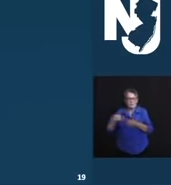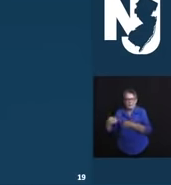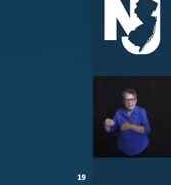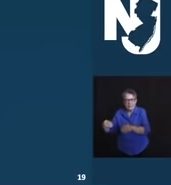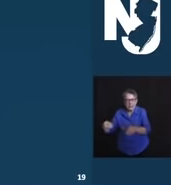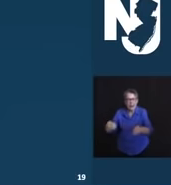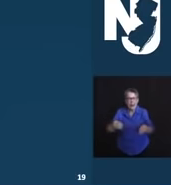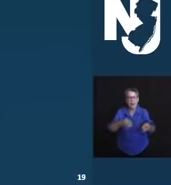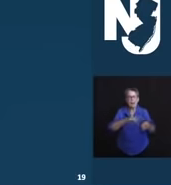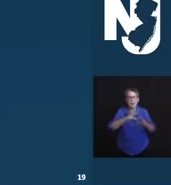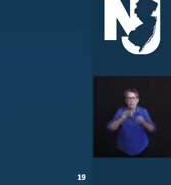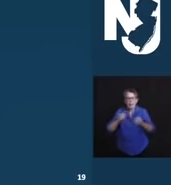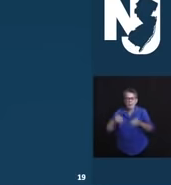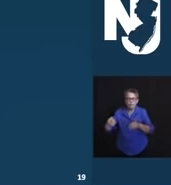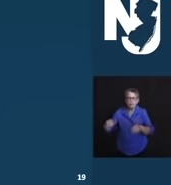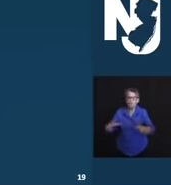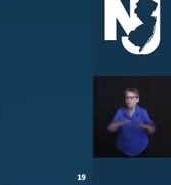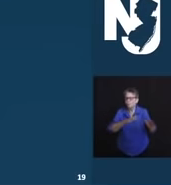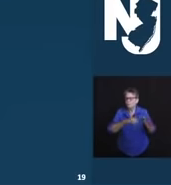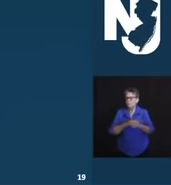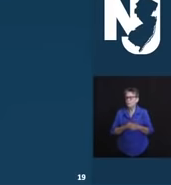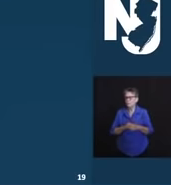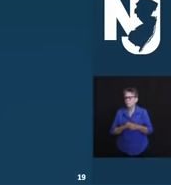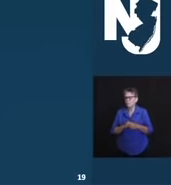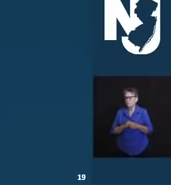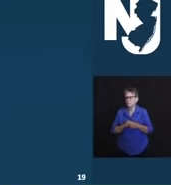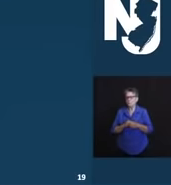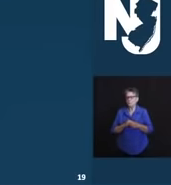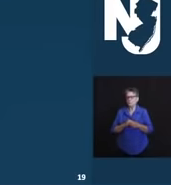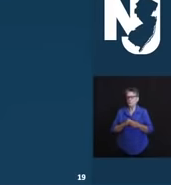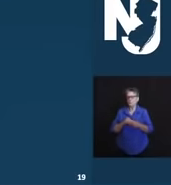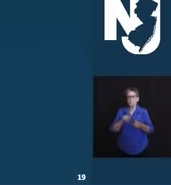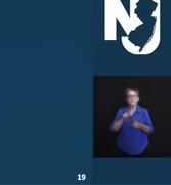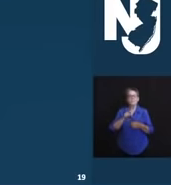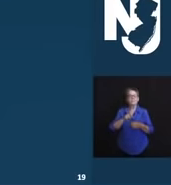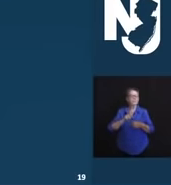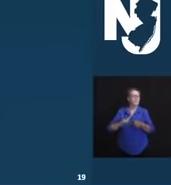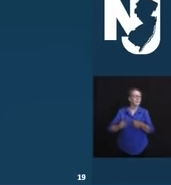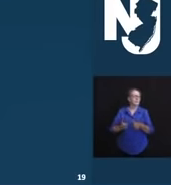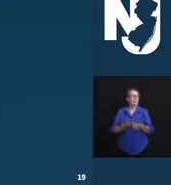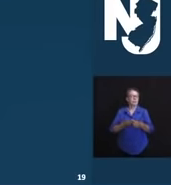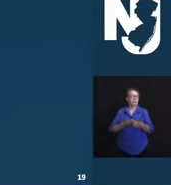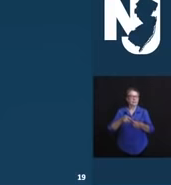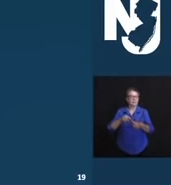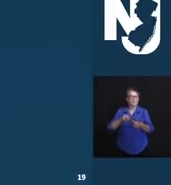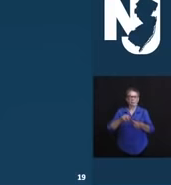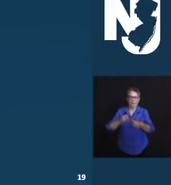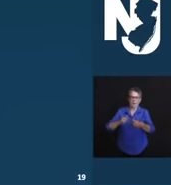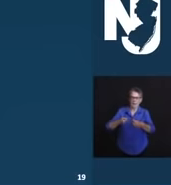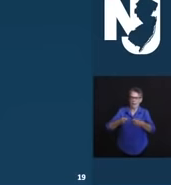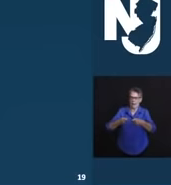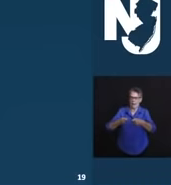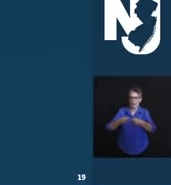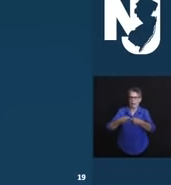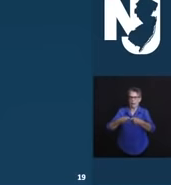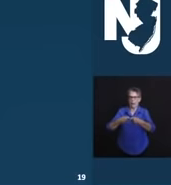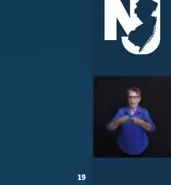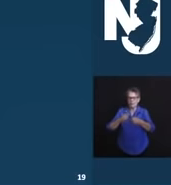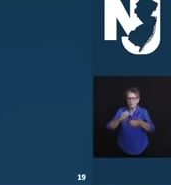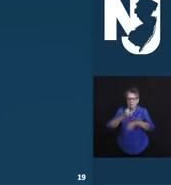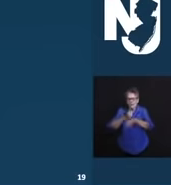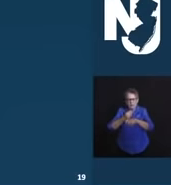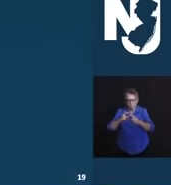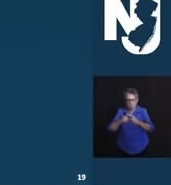electrically run diagnostic dynamometer for diesel engines in New Jersey. After nearly 30 years